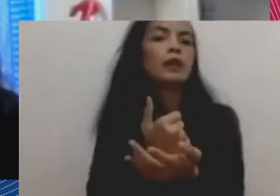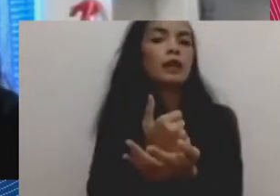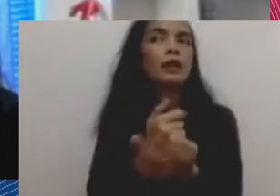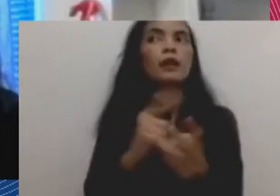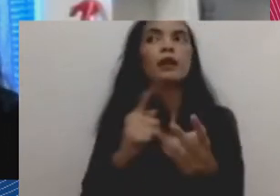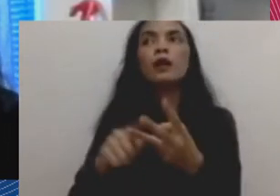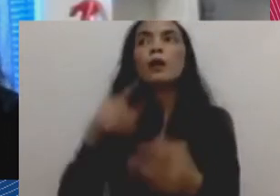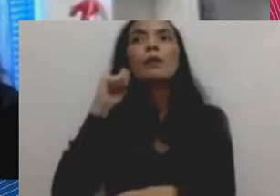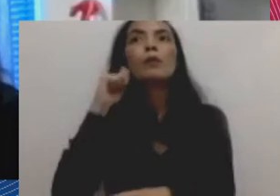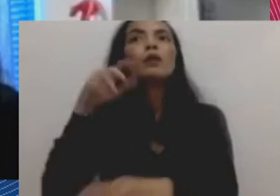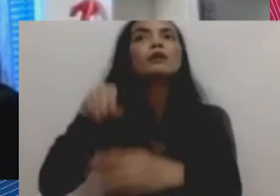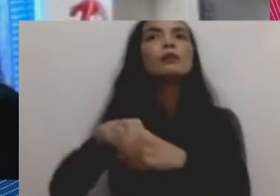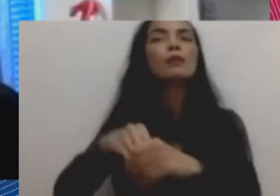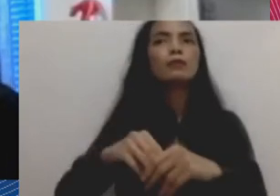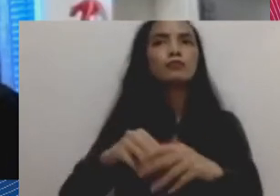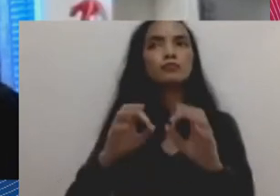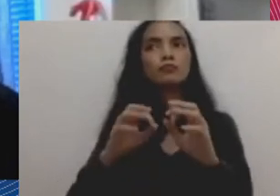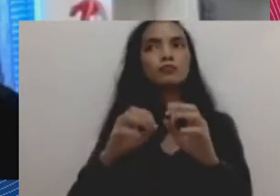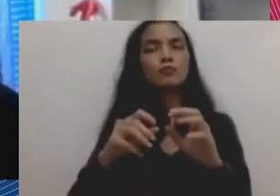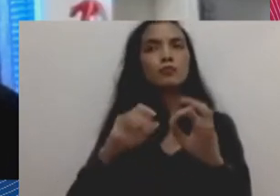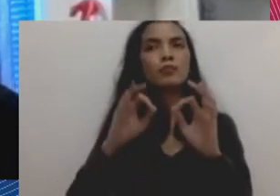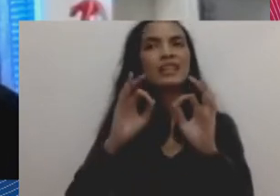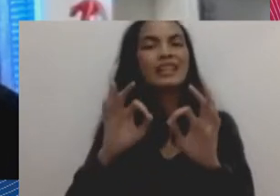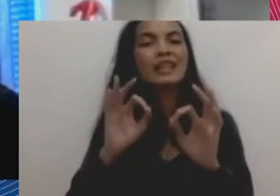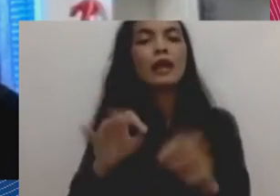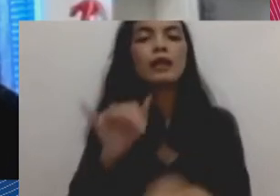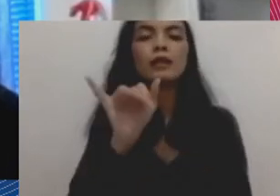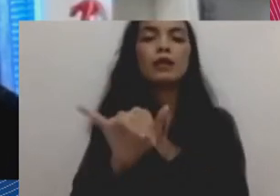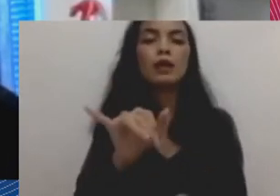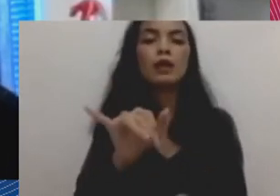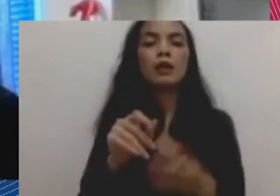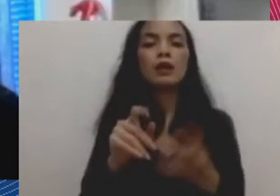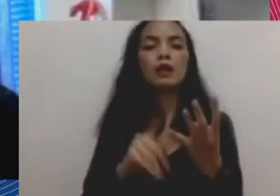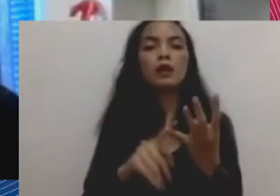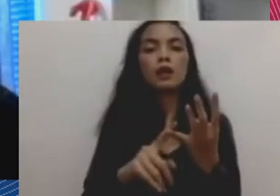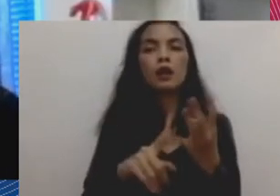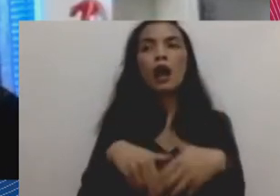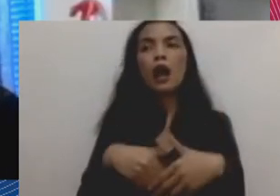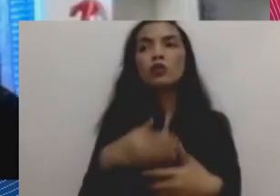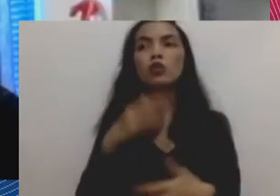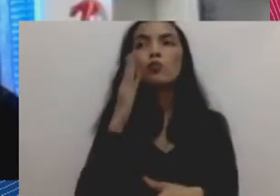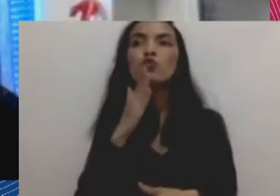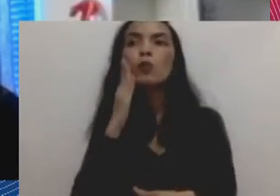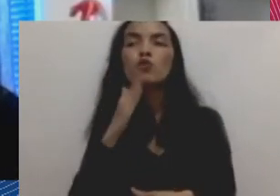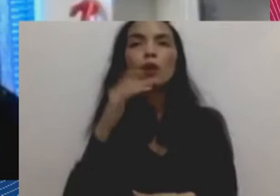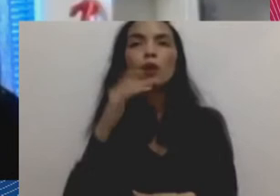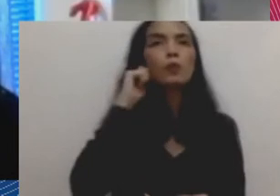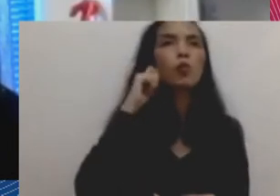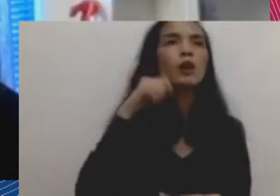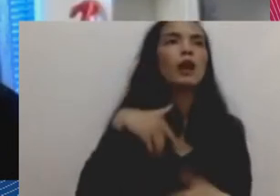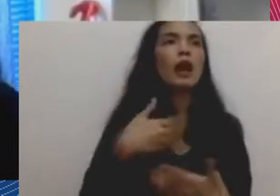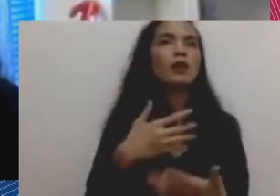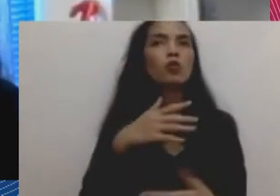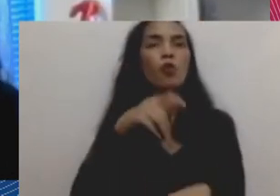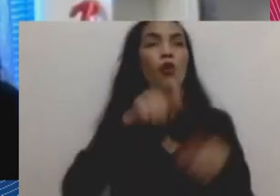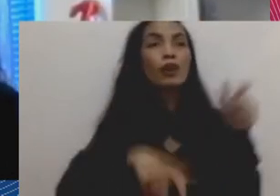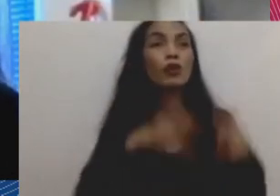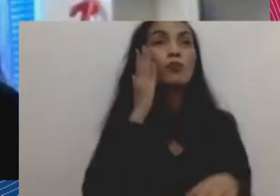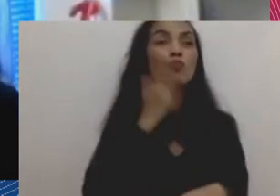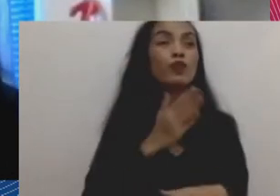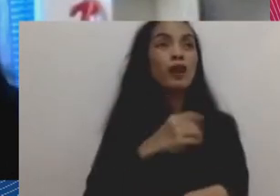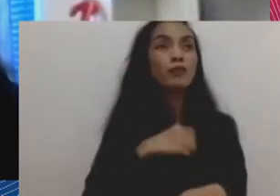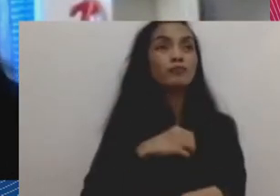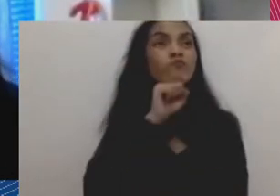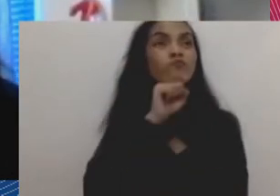educational institutions are all very, very important for young girls and young boys to see that women can do anything that